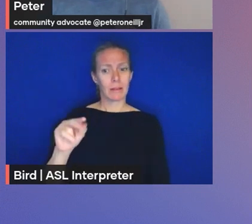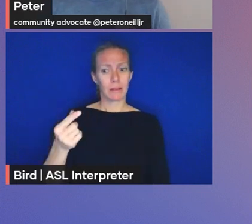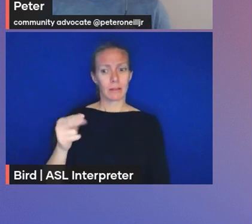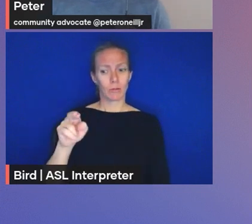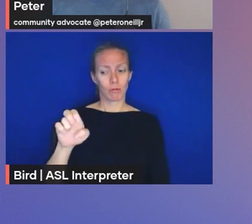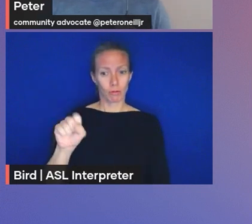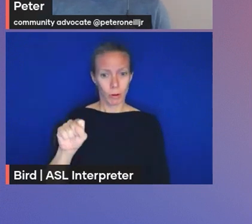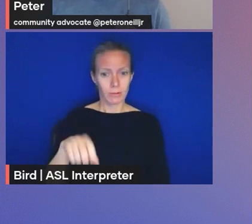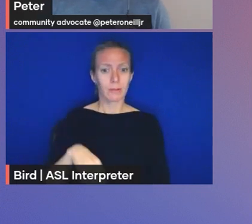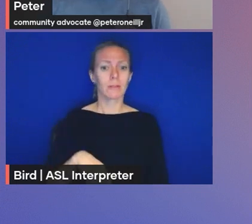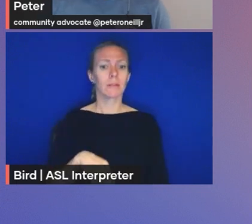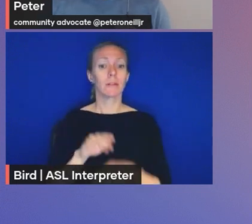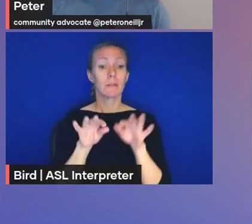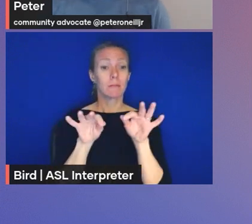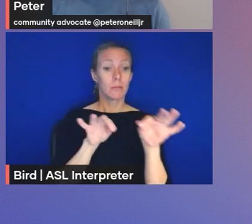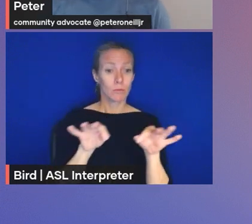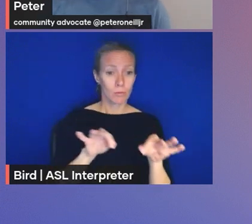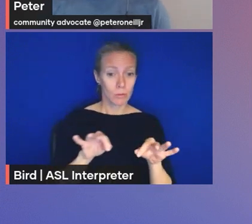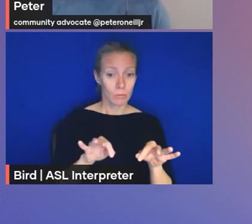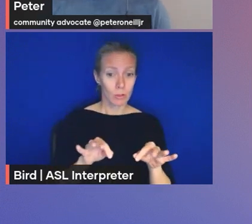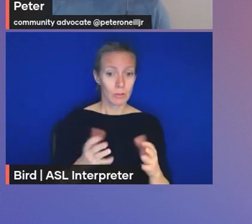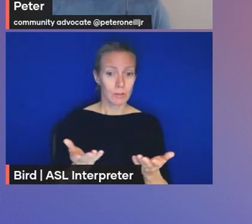description, deny